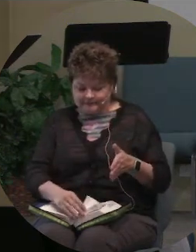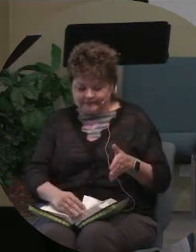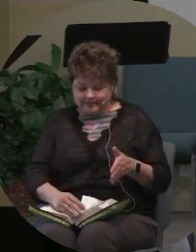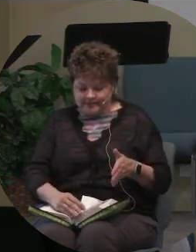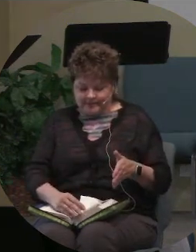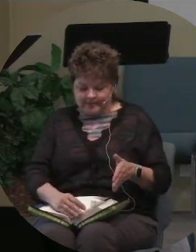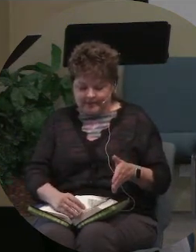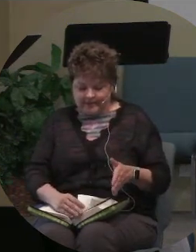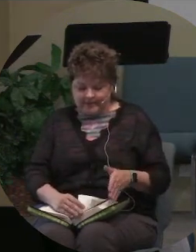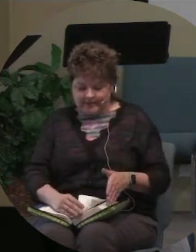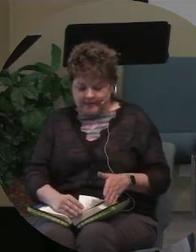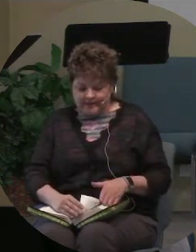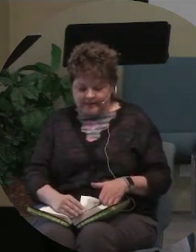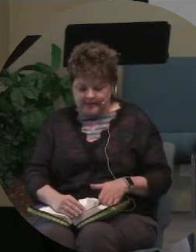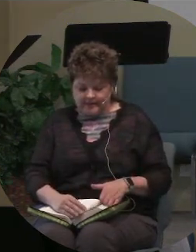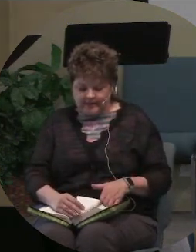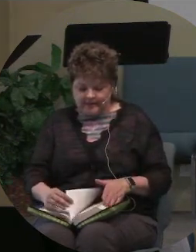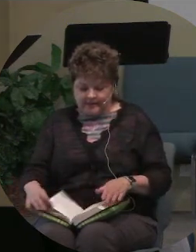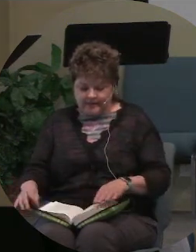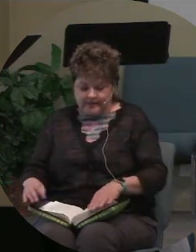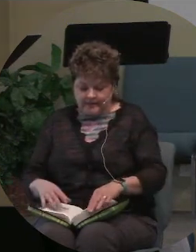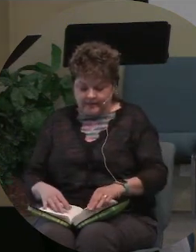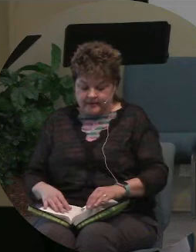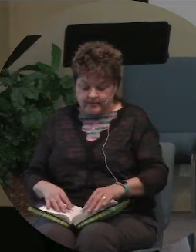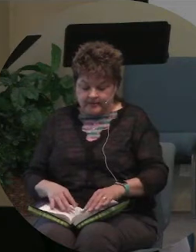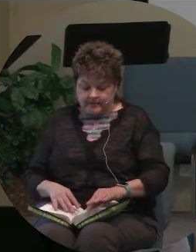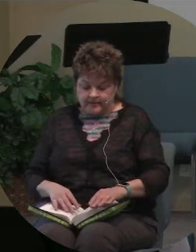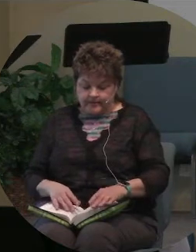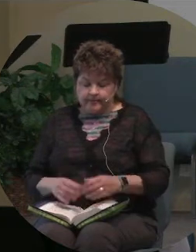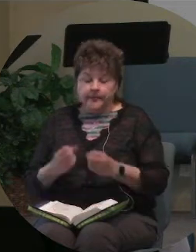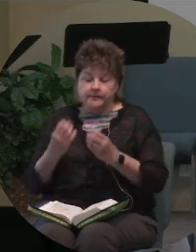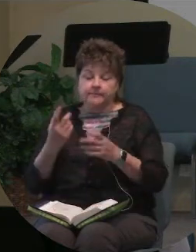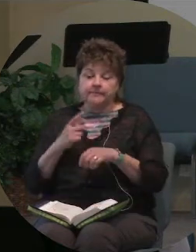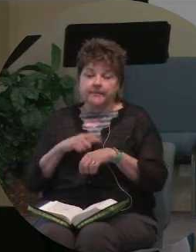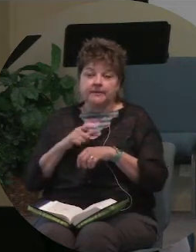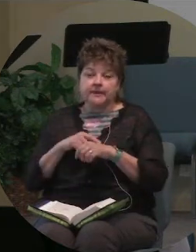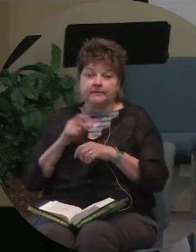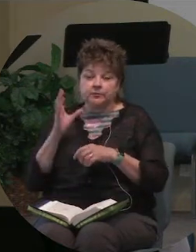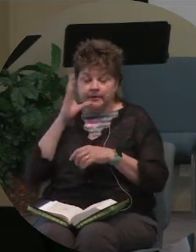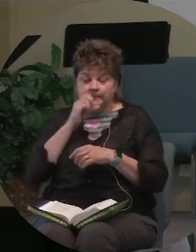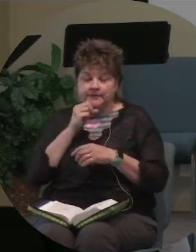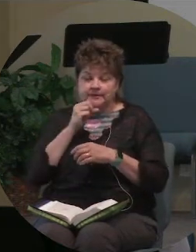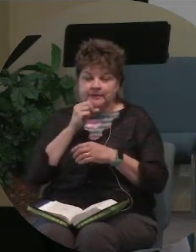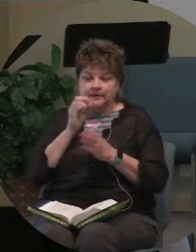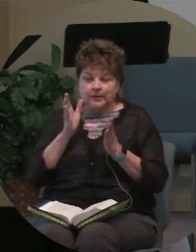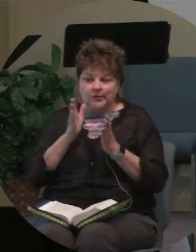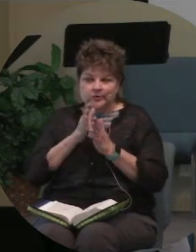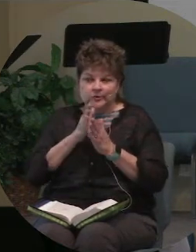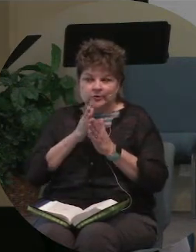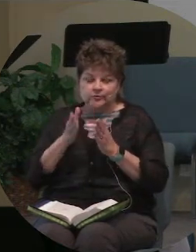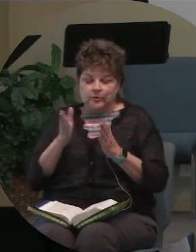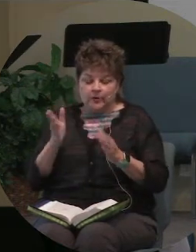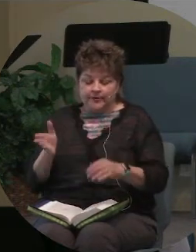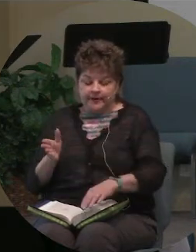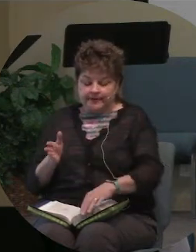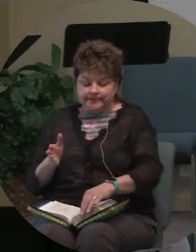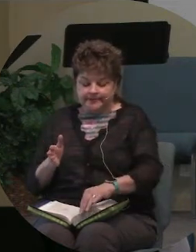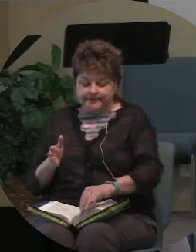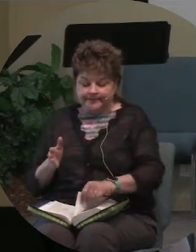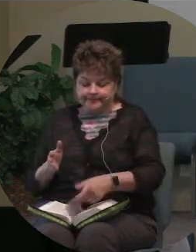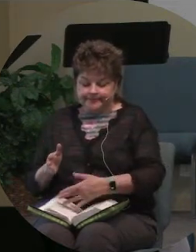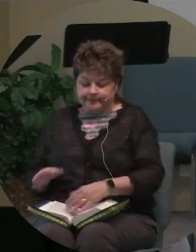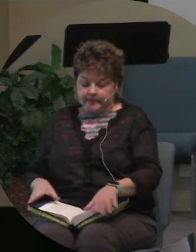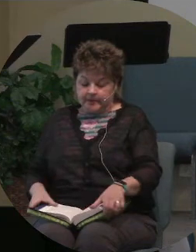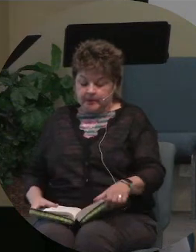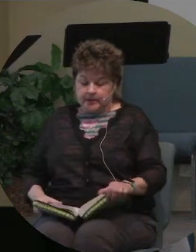know. But I do know this, that we often miss the small things. And oftentimes the small things are the